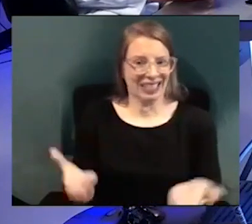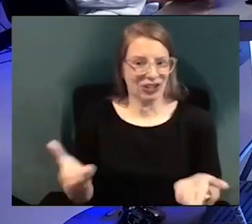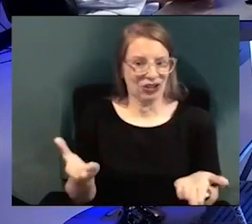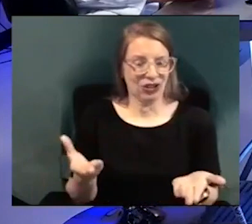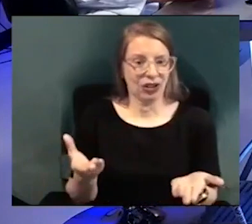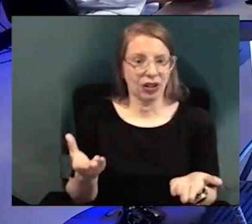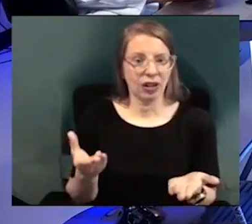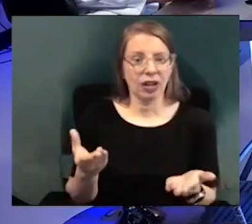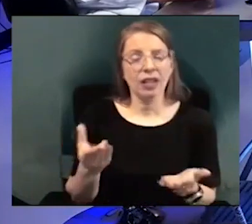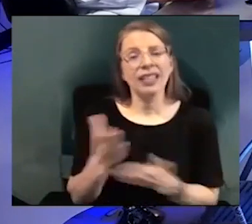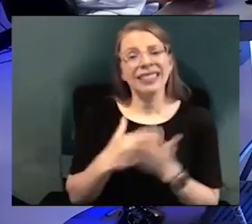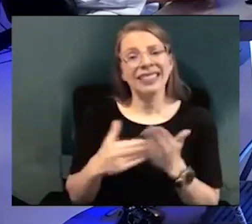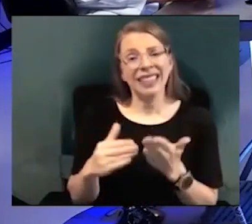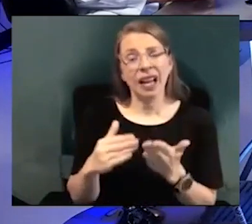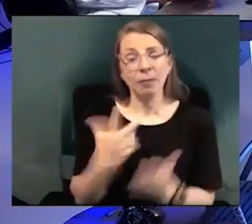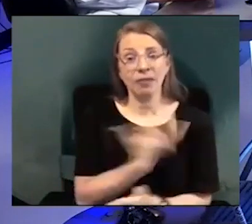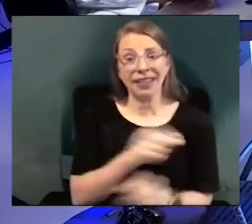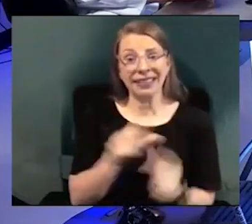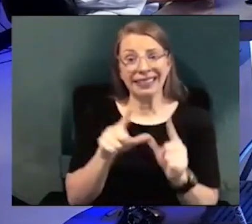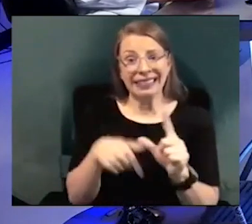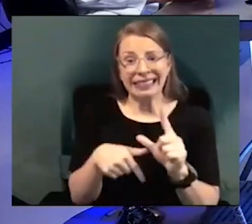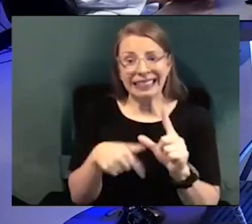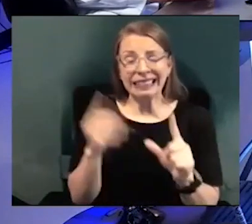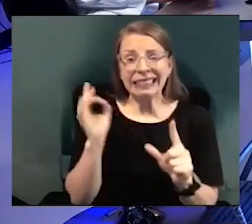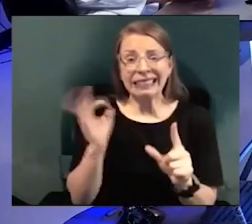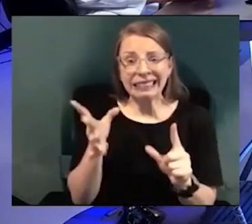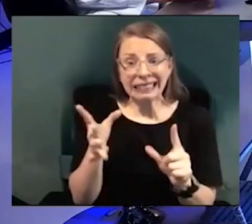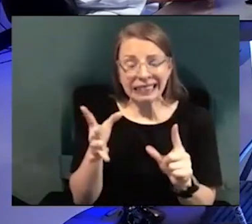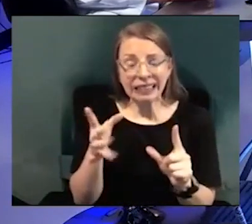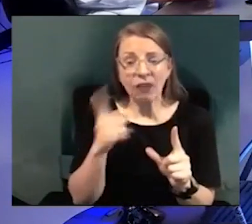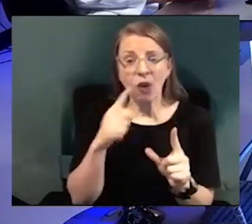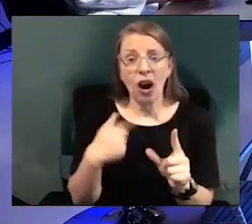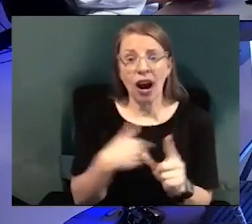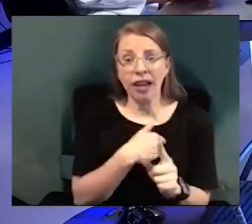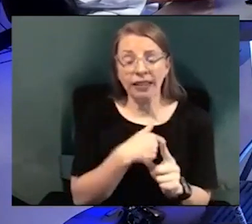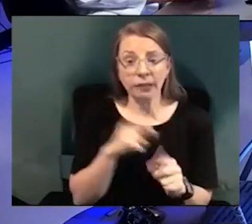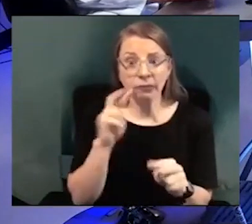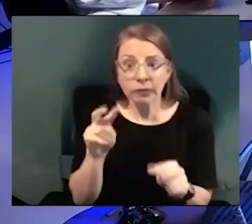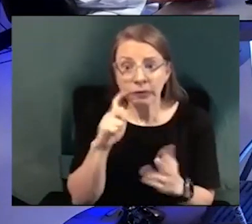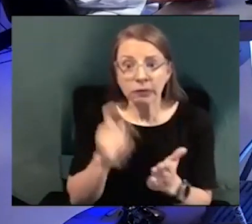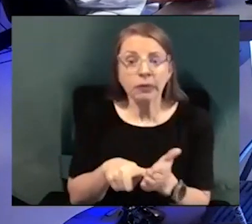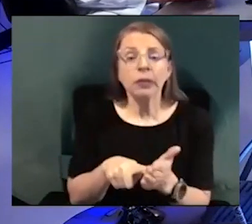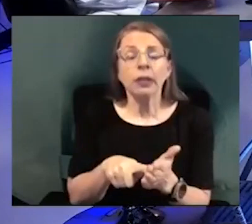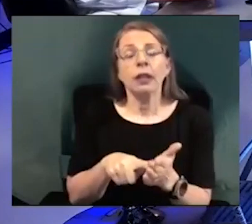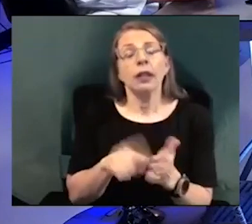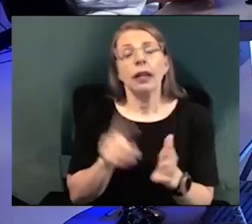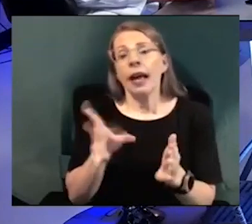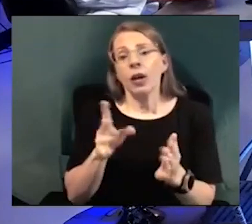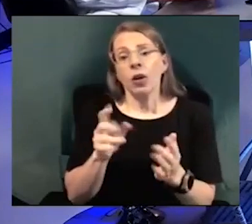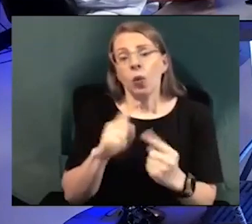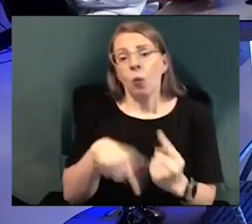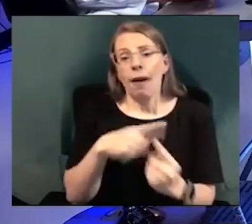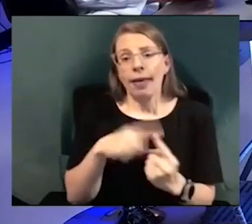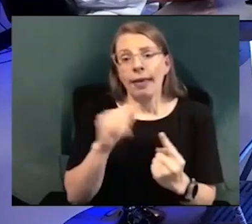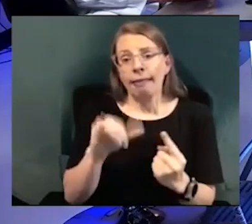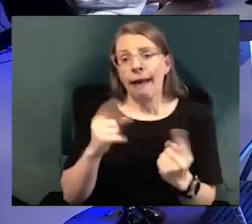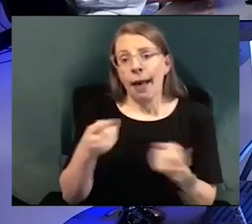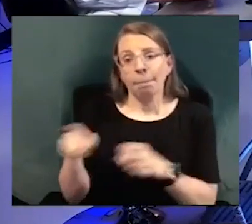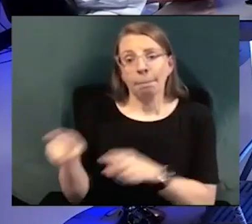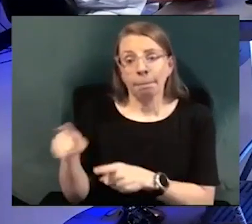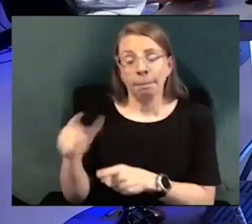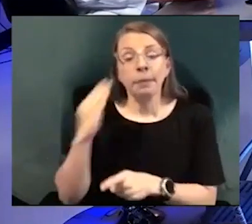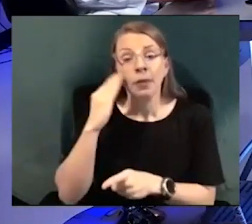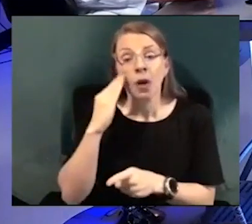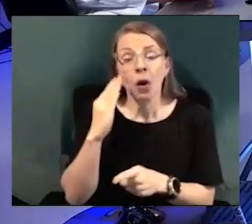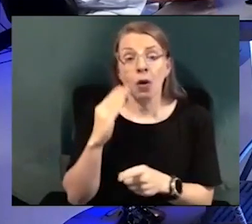expire, which just is terrible to say for those of us in the health profession. We hate it when stuff like that happens. Because what it means is, and we know that across